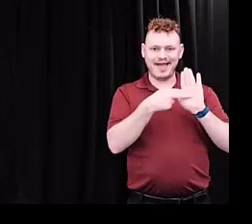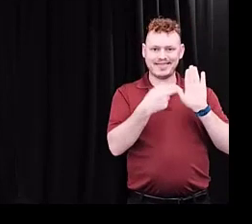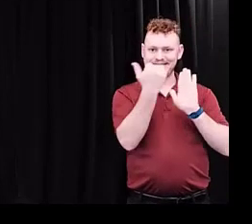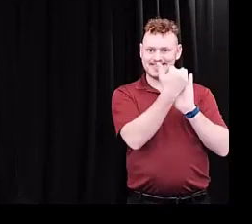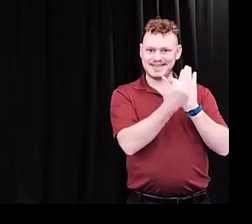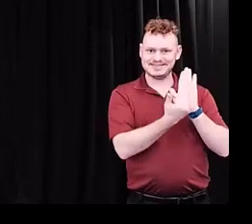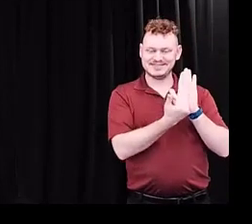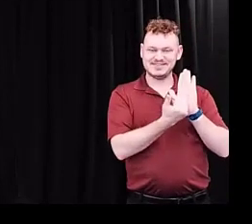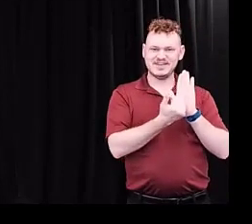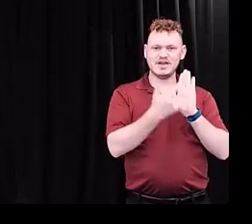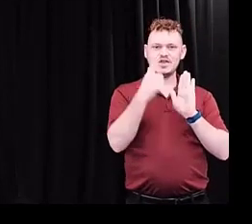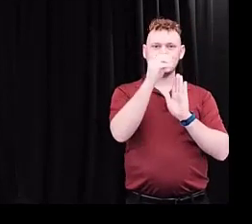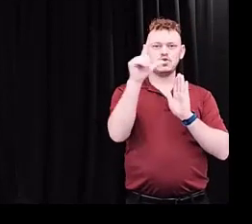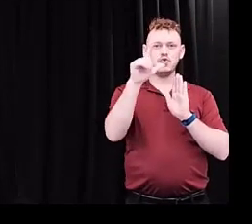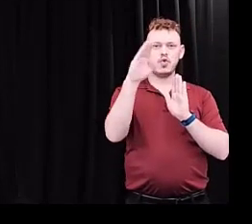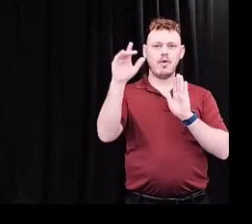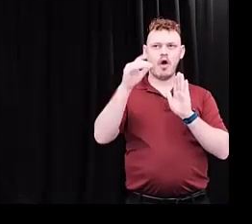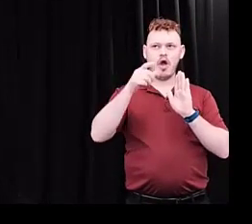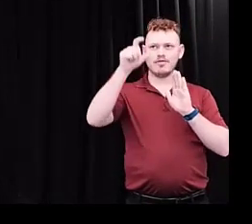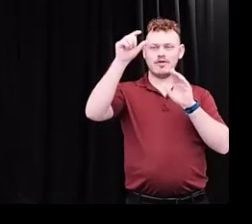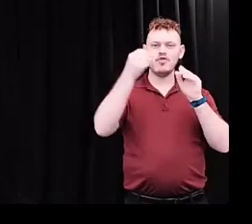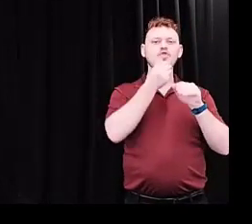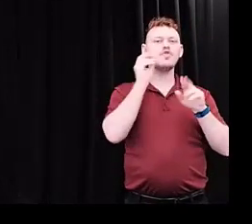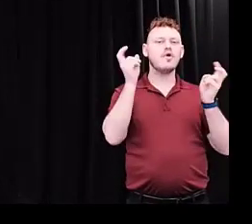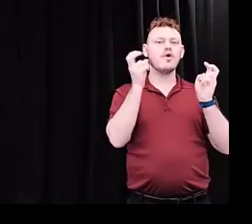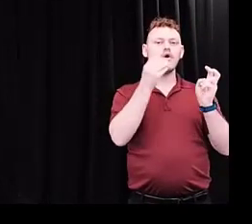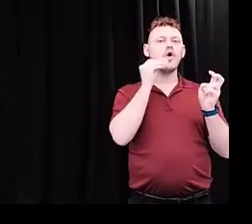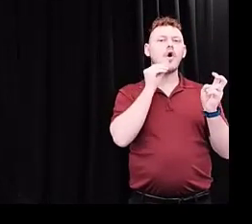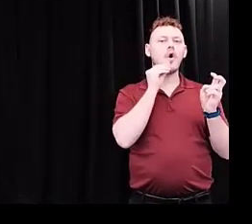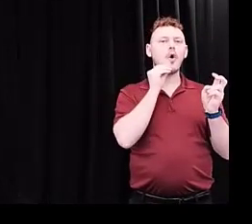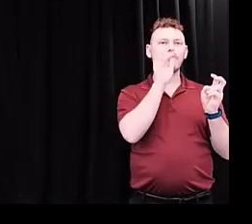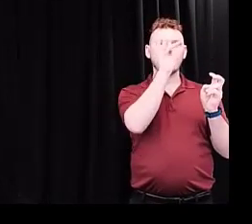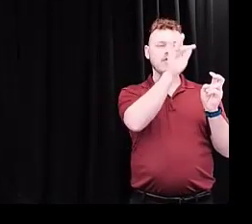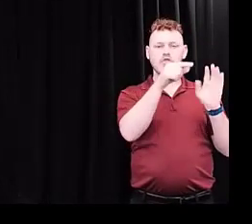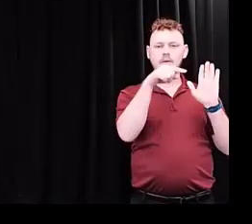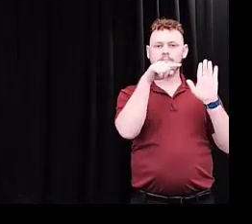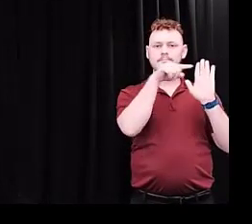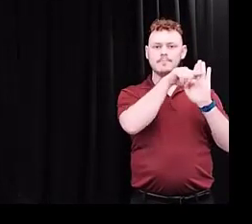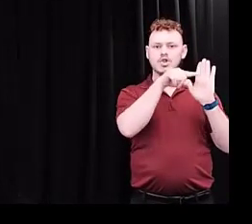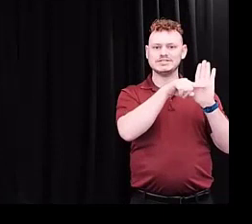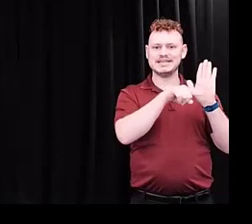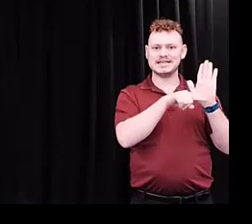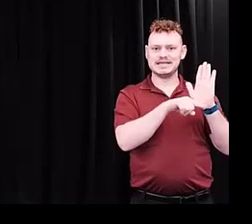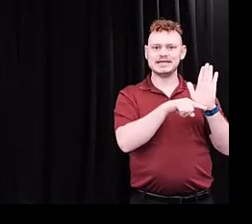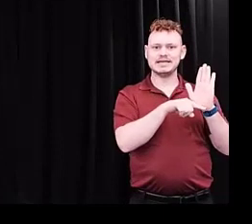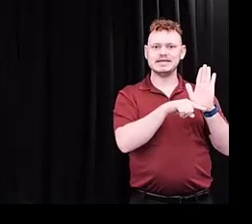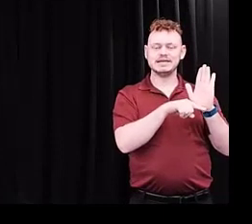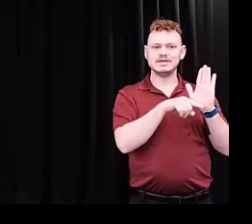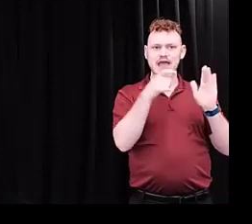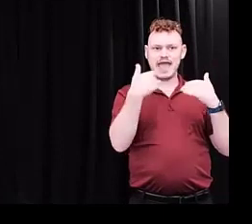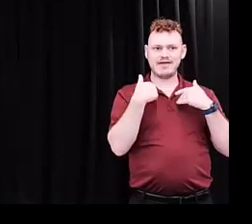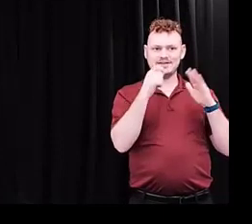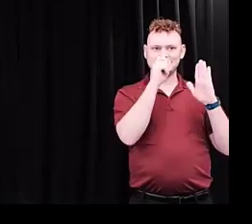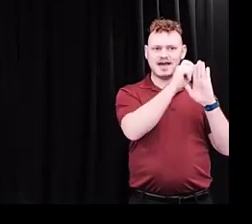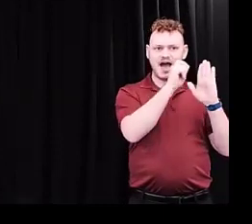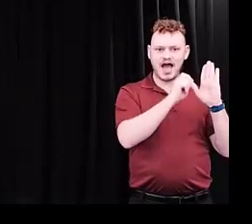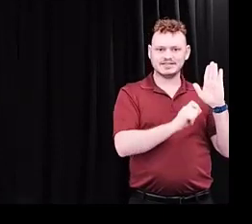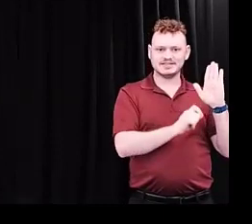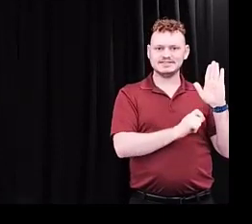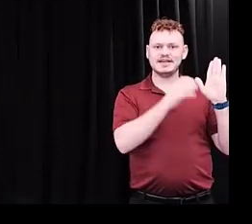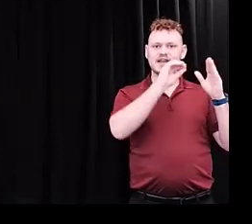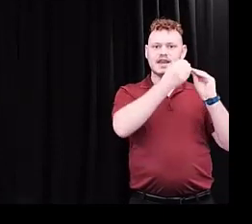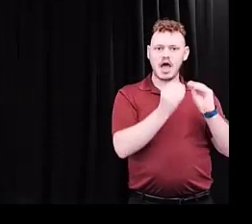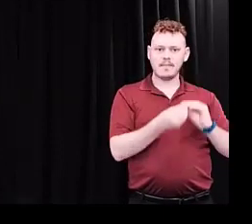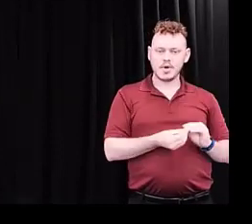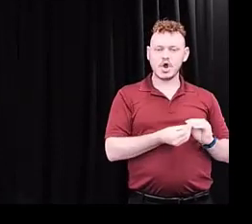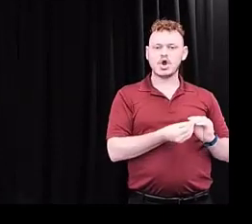in the toolbar on the home pane. You can look for the bulleted list icons, and there should be one with dots, one with numbers, and one